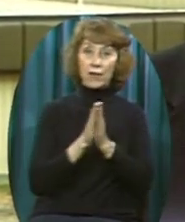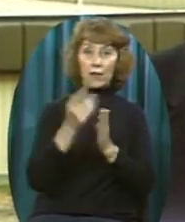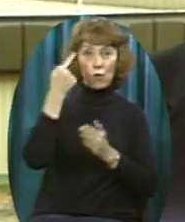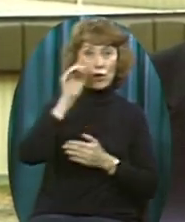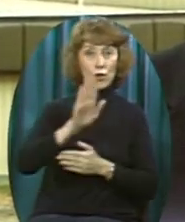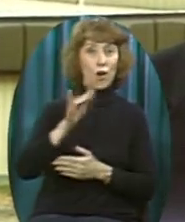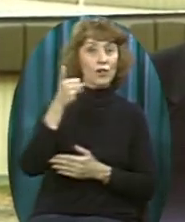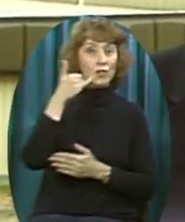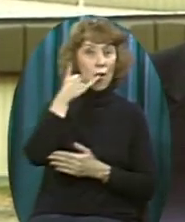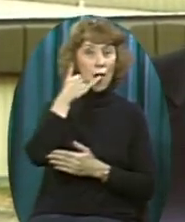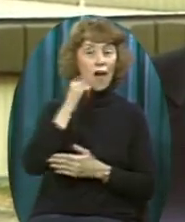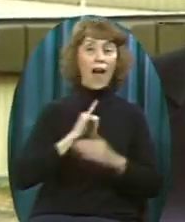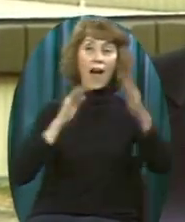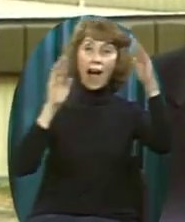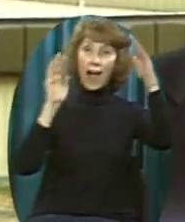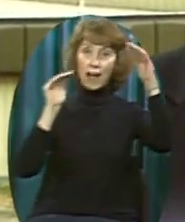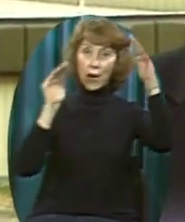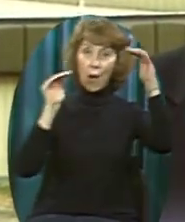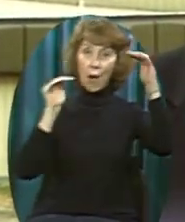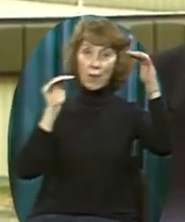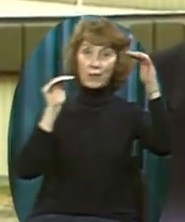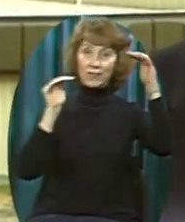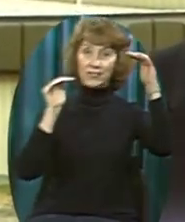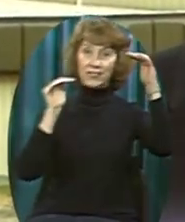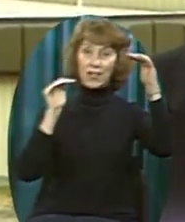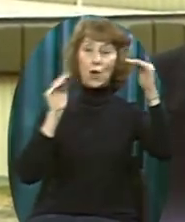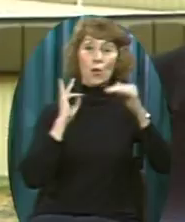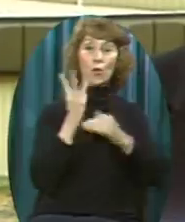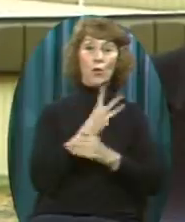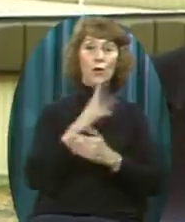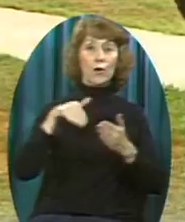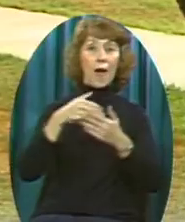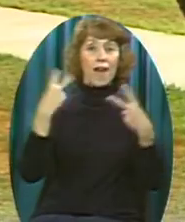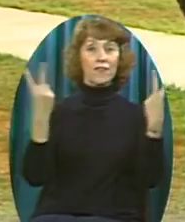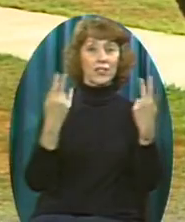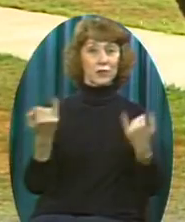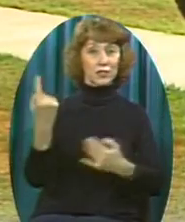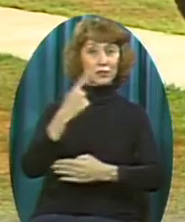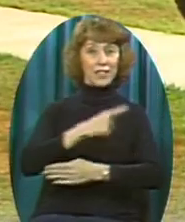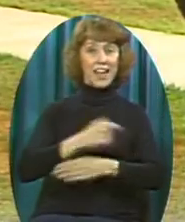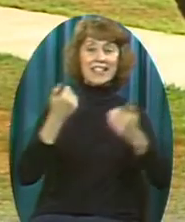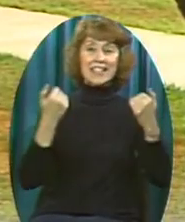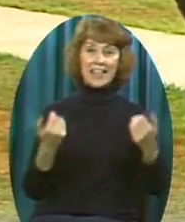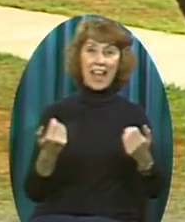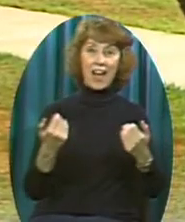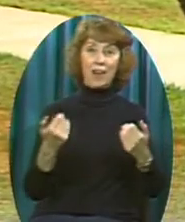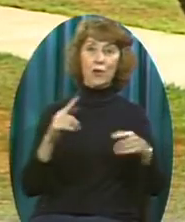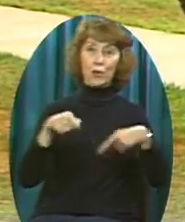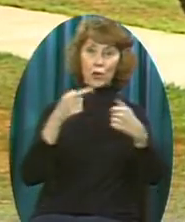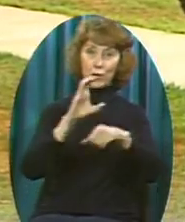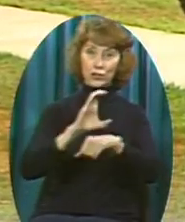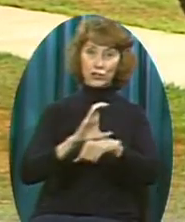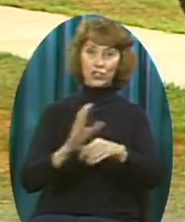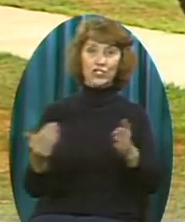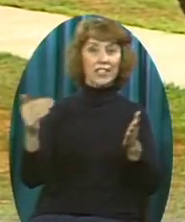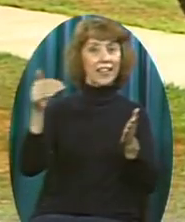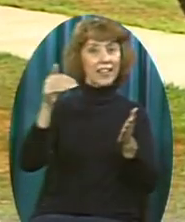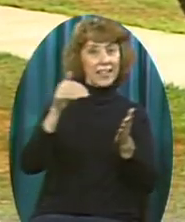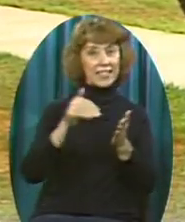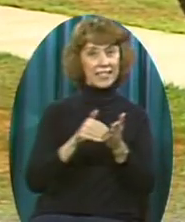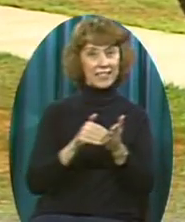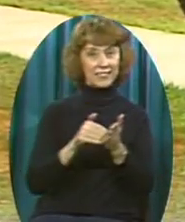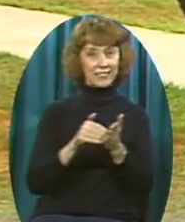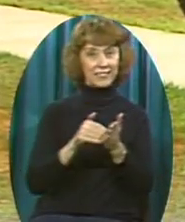call. I hope we'll reach victory today. Now back to the Thomas Rowe Church, the